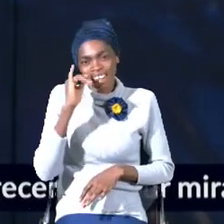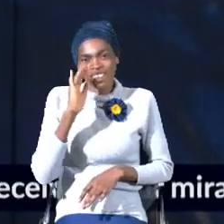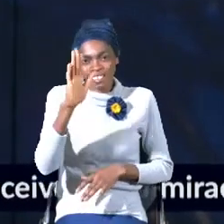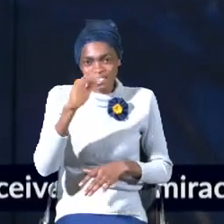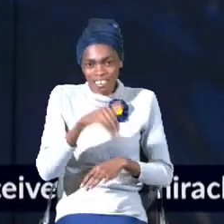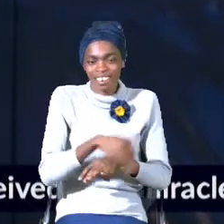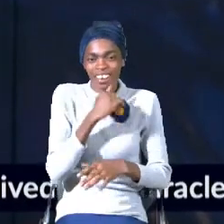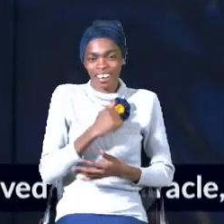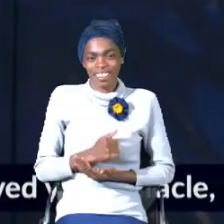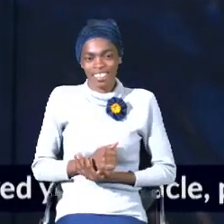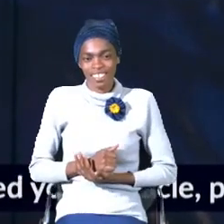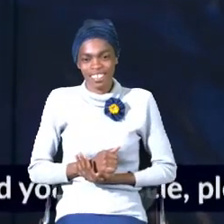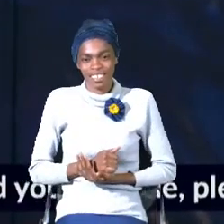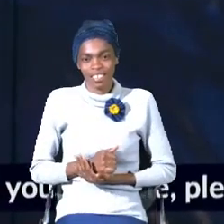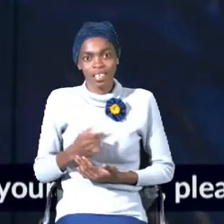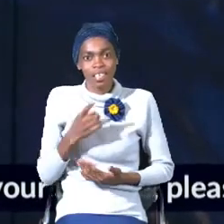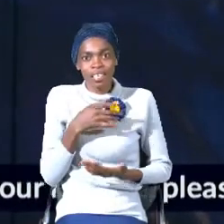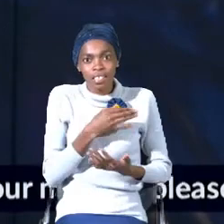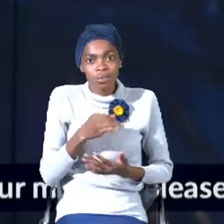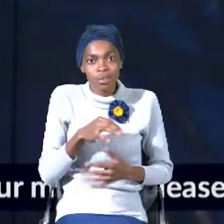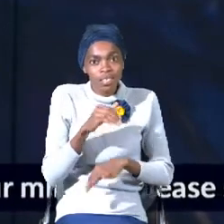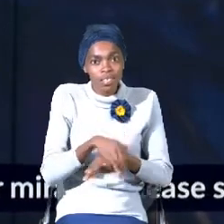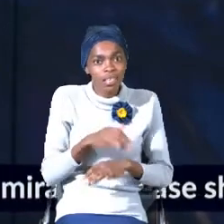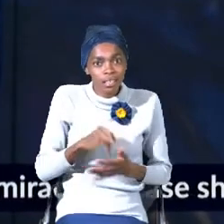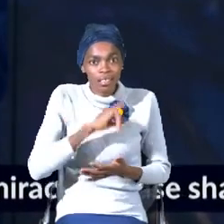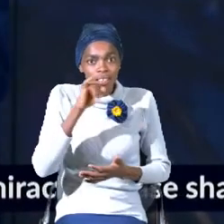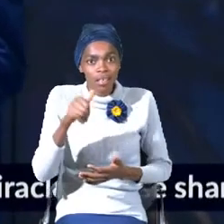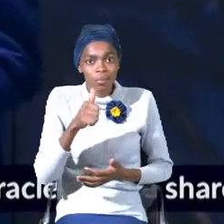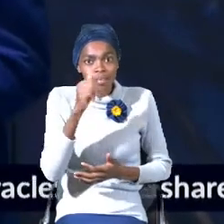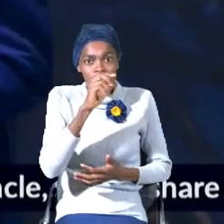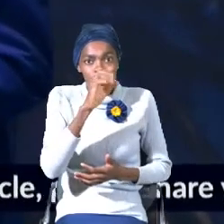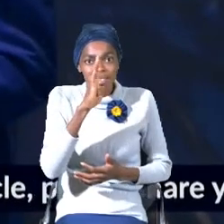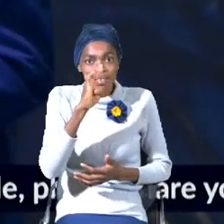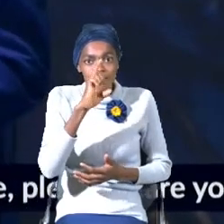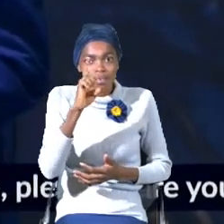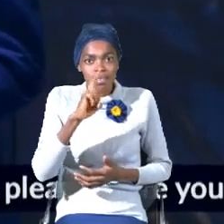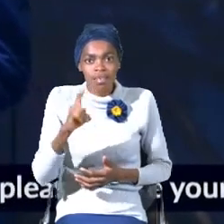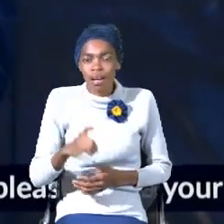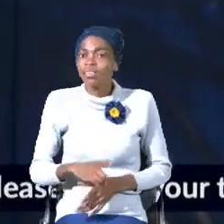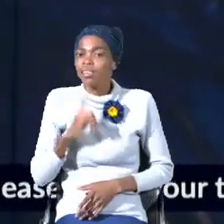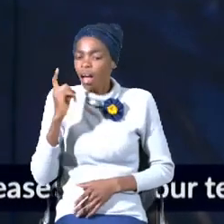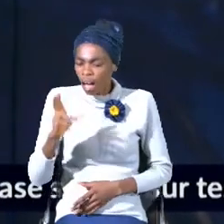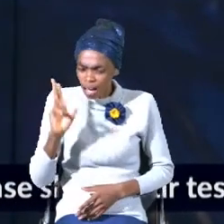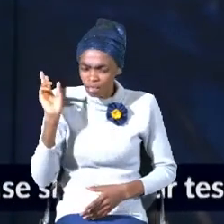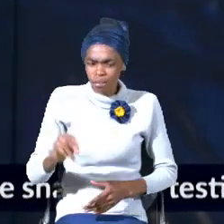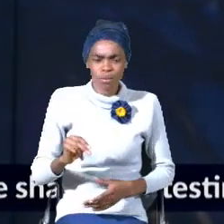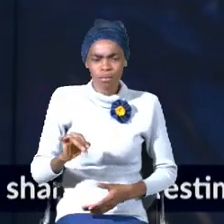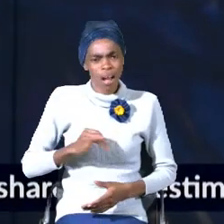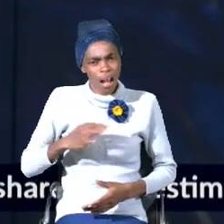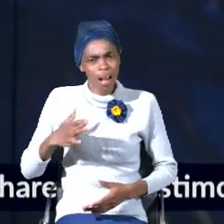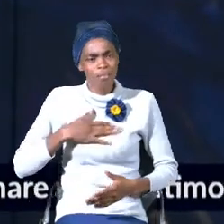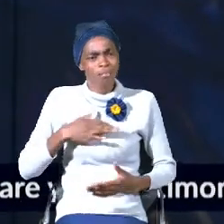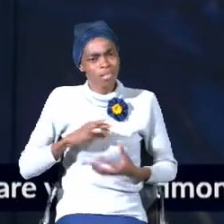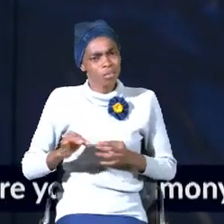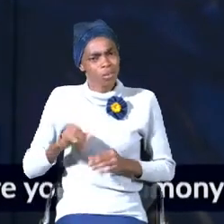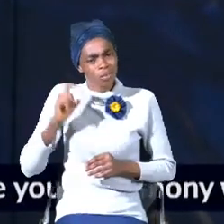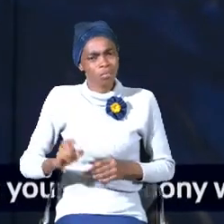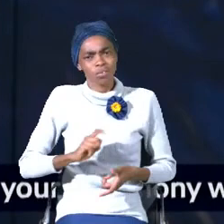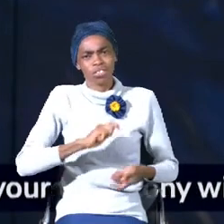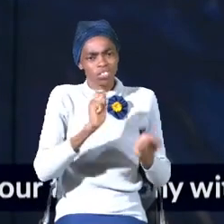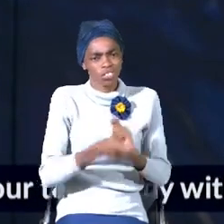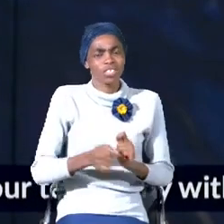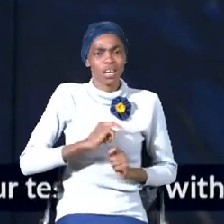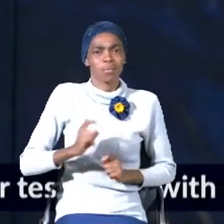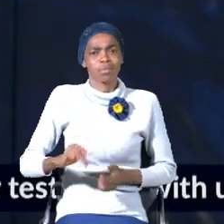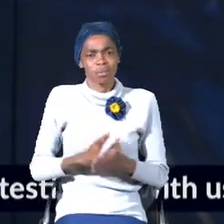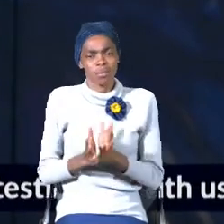was a night Jabez said, no, I want to become a conqueror. This is the night for you. This is the night where the spirit of excellence